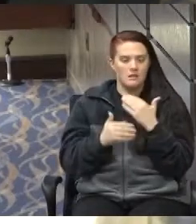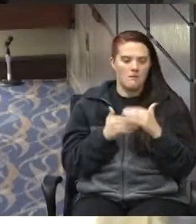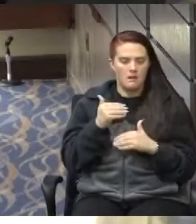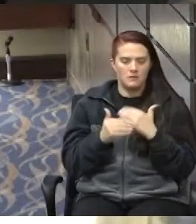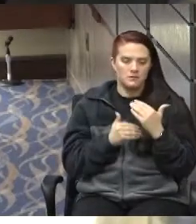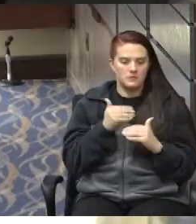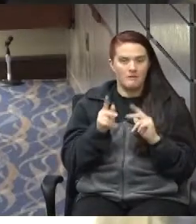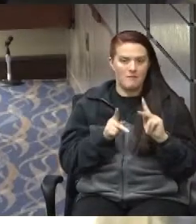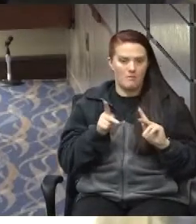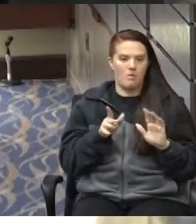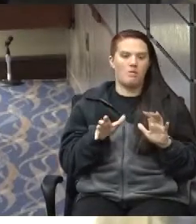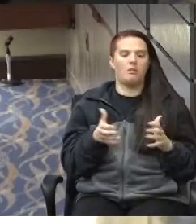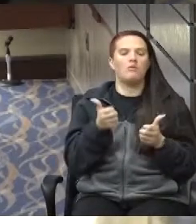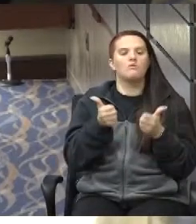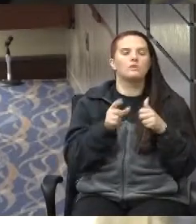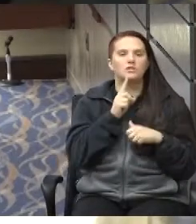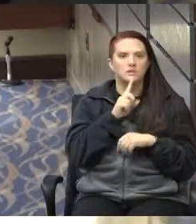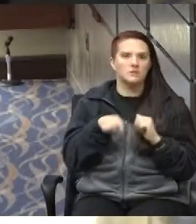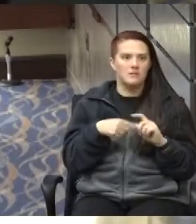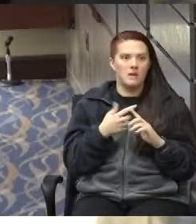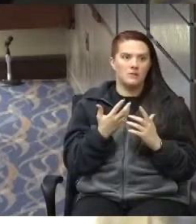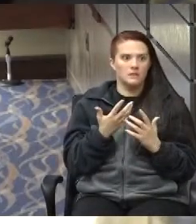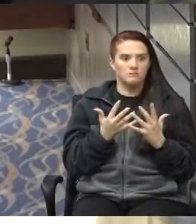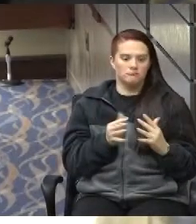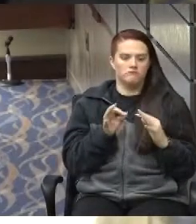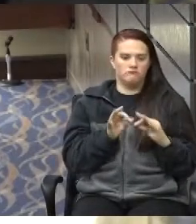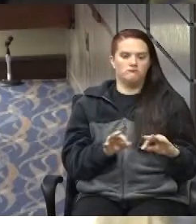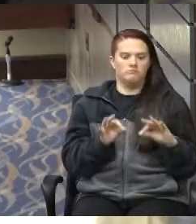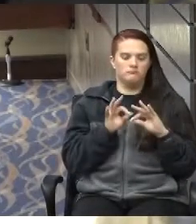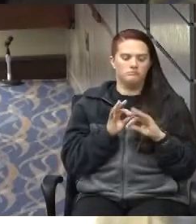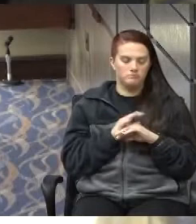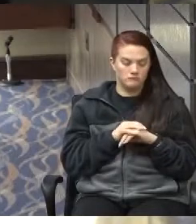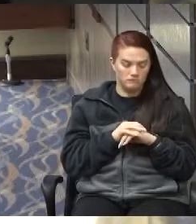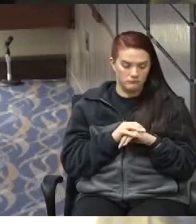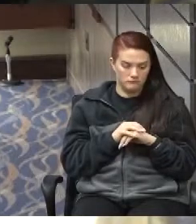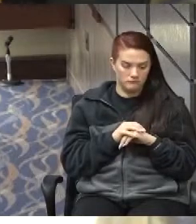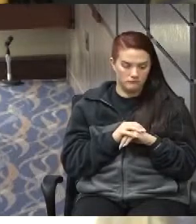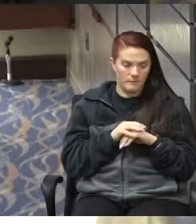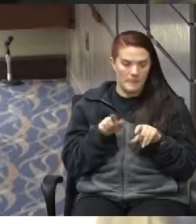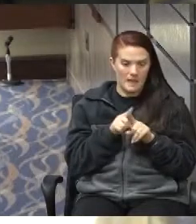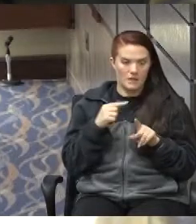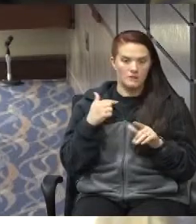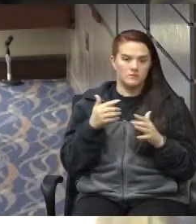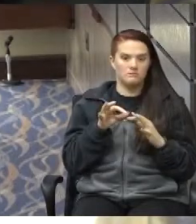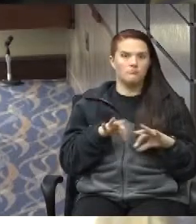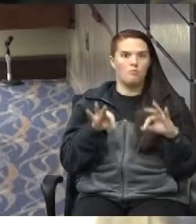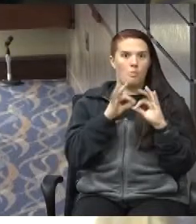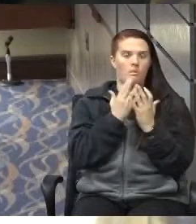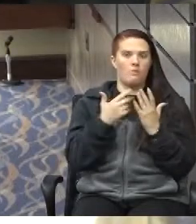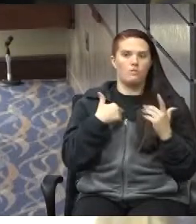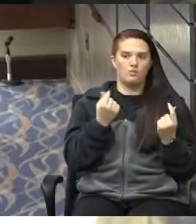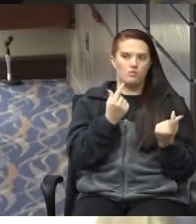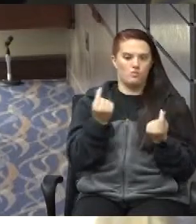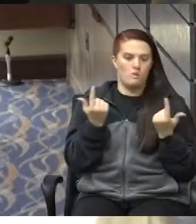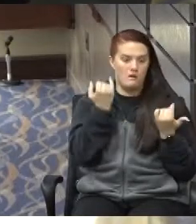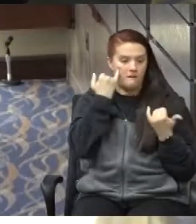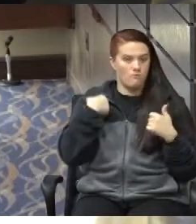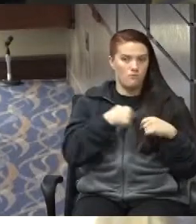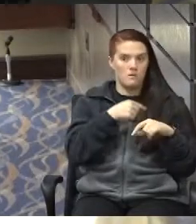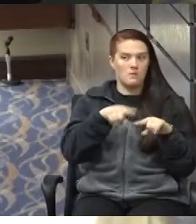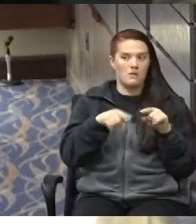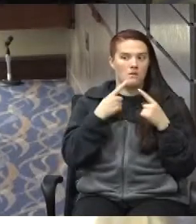of people, which is about as important a thing as we do around here. If we can't accomplish